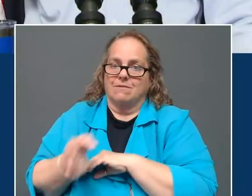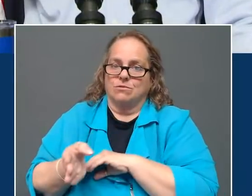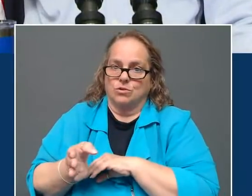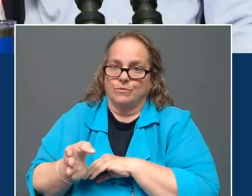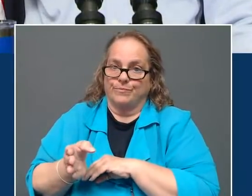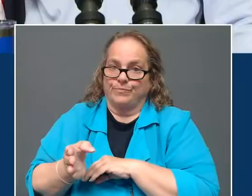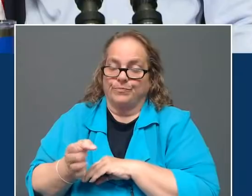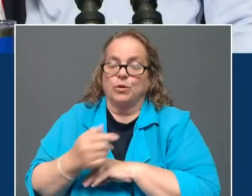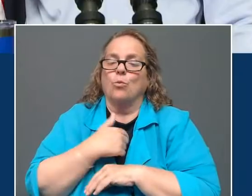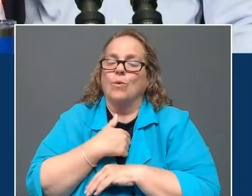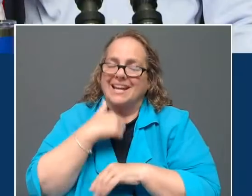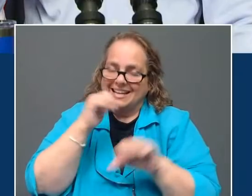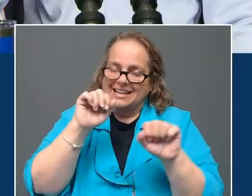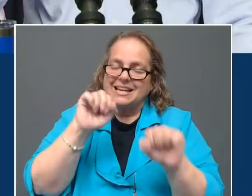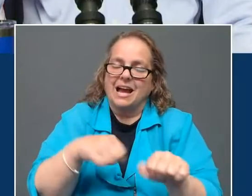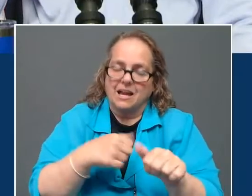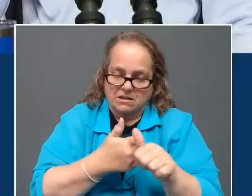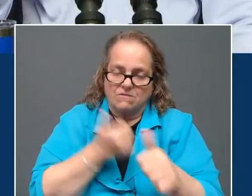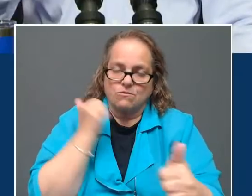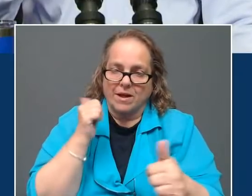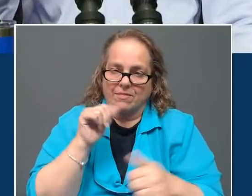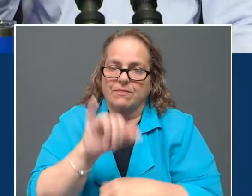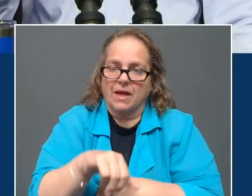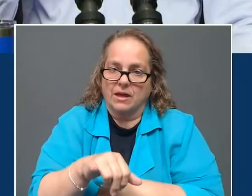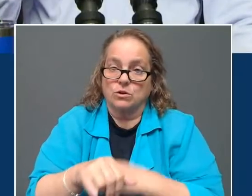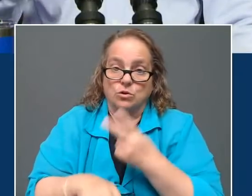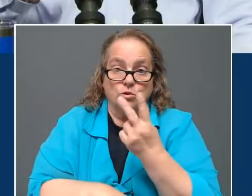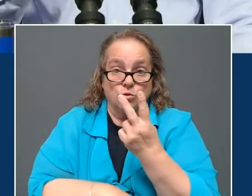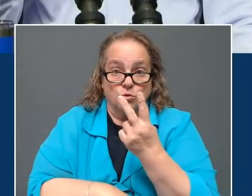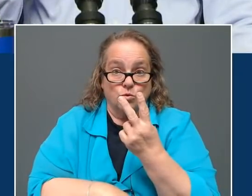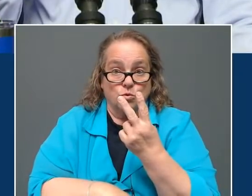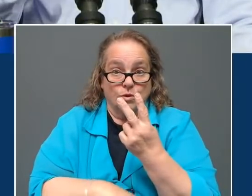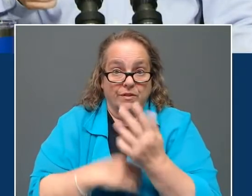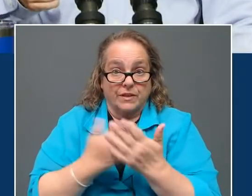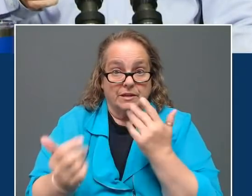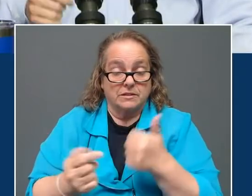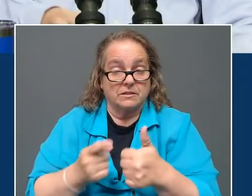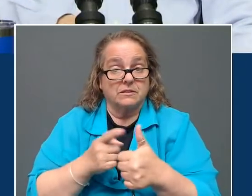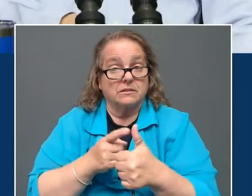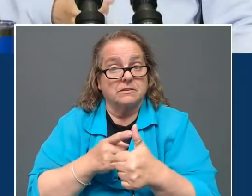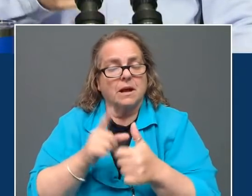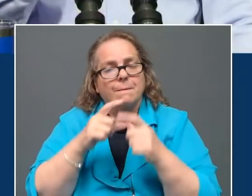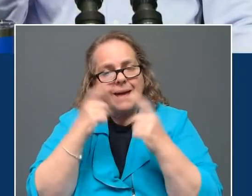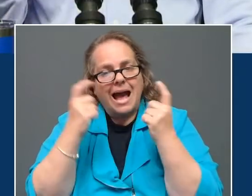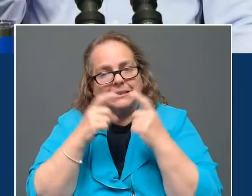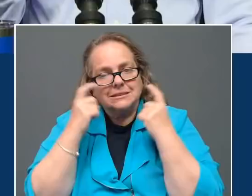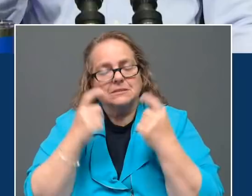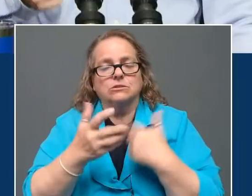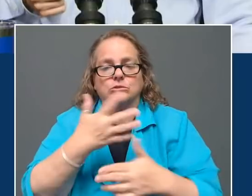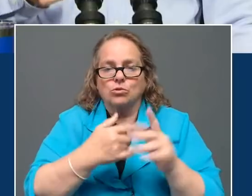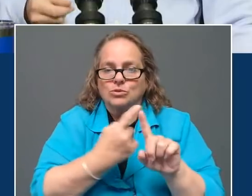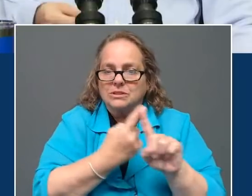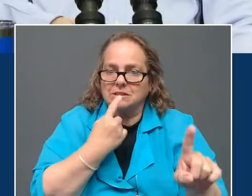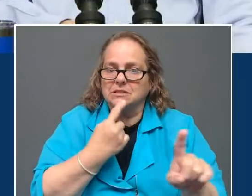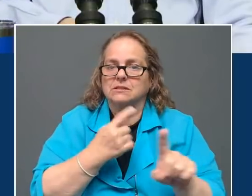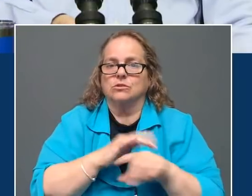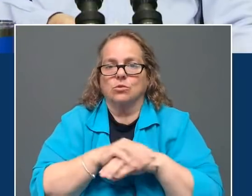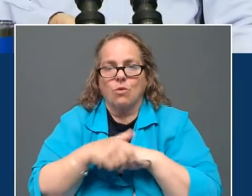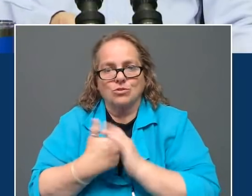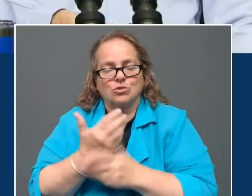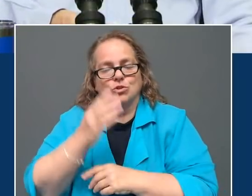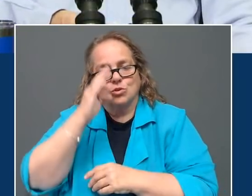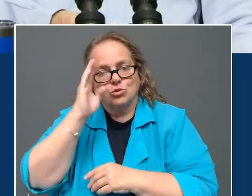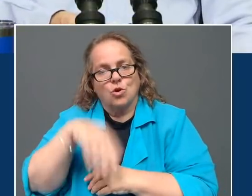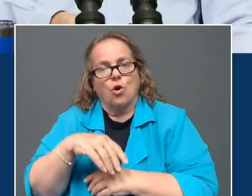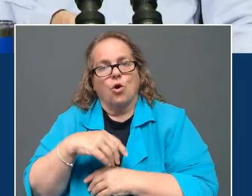that. We can avoid that if we do 2 things. Number 1, continue to wear a mask, engage in social distance, know that we're in the 4th